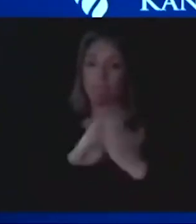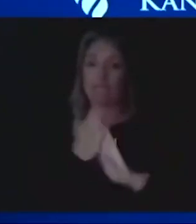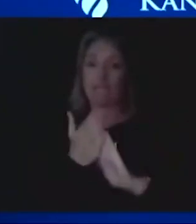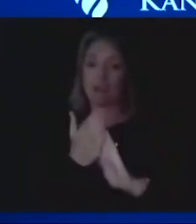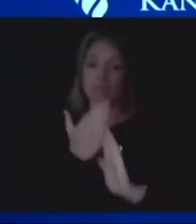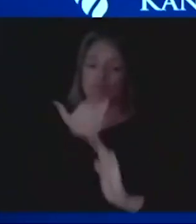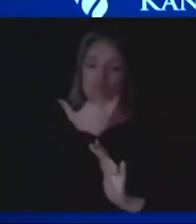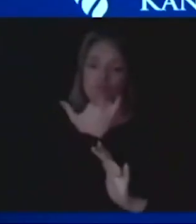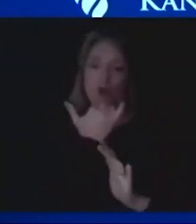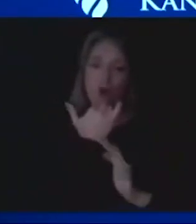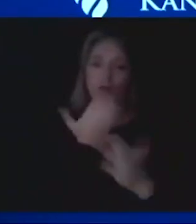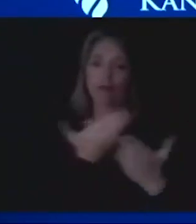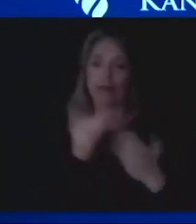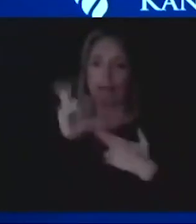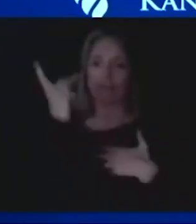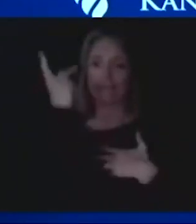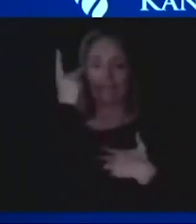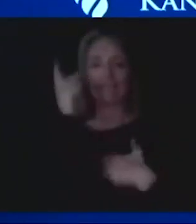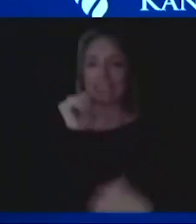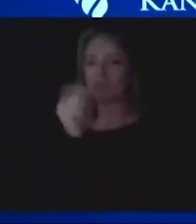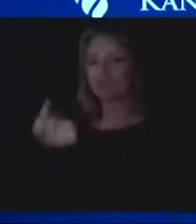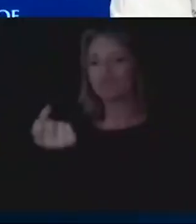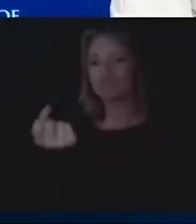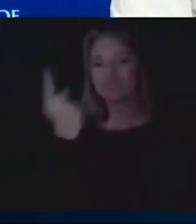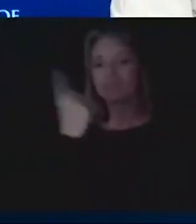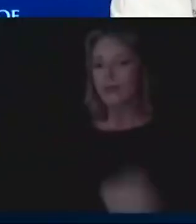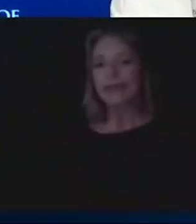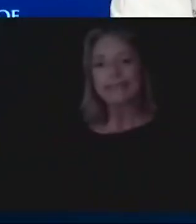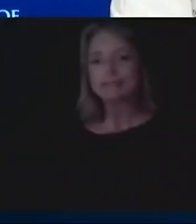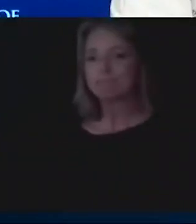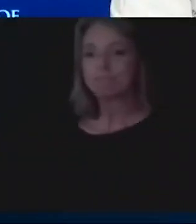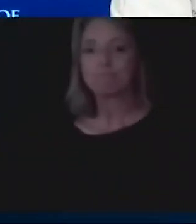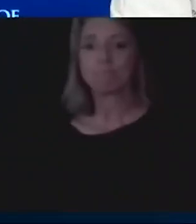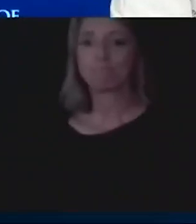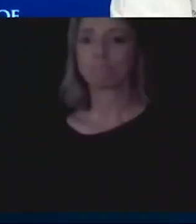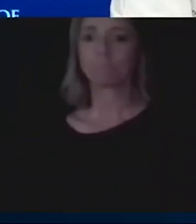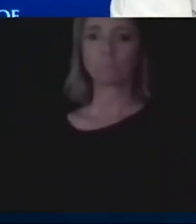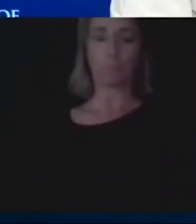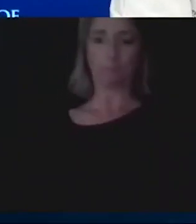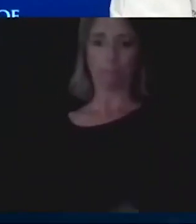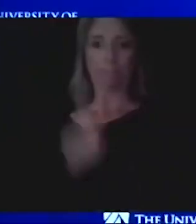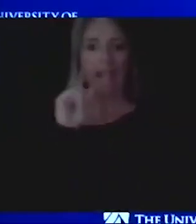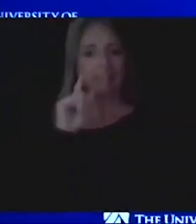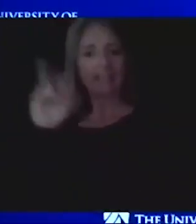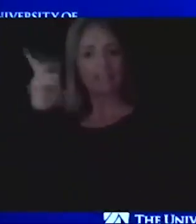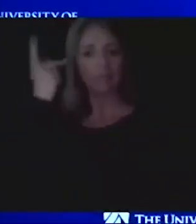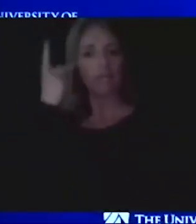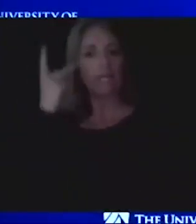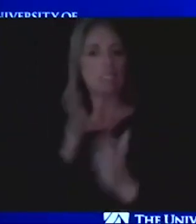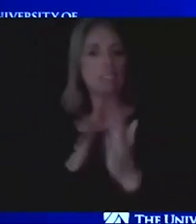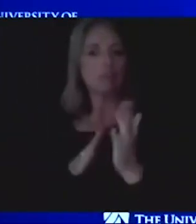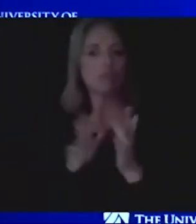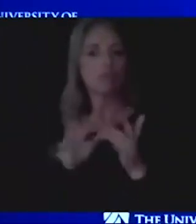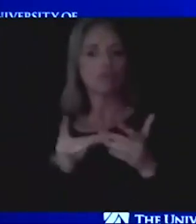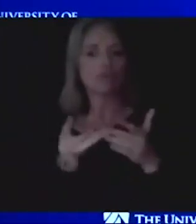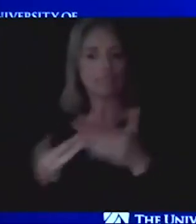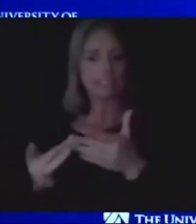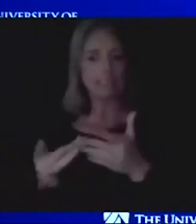politically, and I don't get it. Yeah, or it's dumb. I think it is politically driven, and now there are people who don't believe the CDC, the